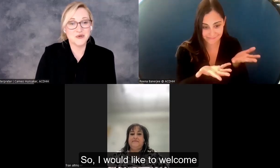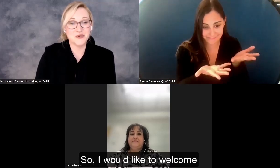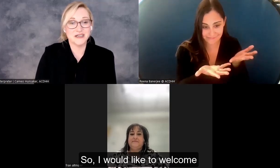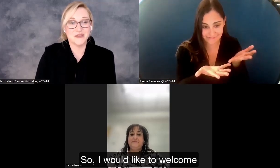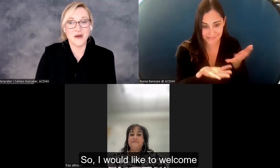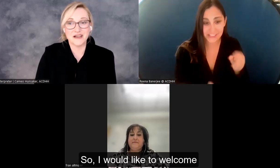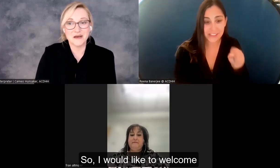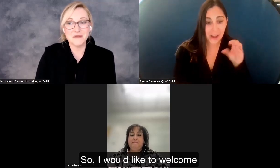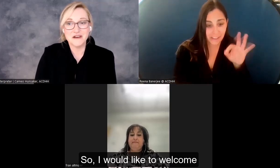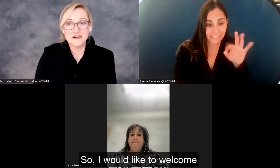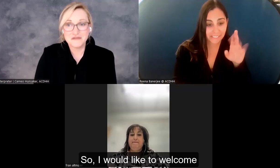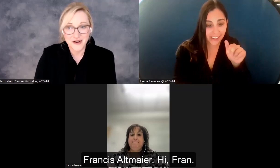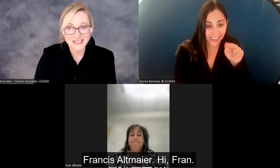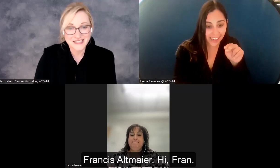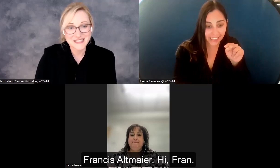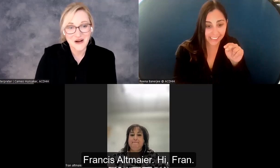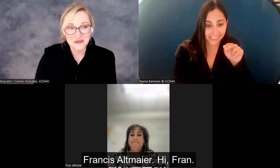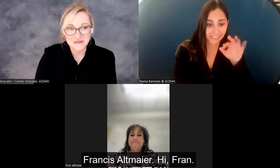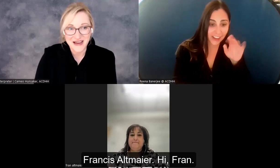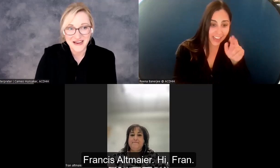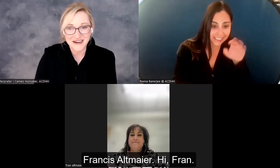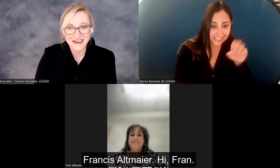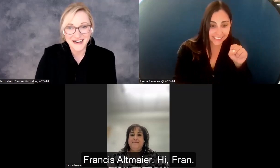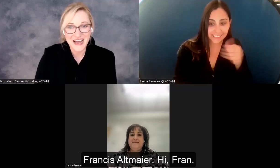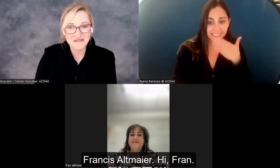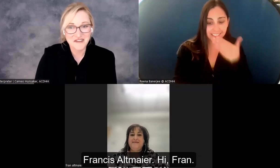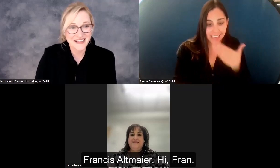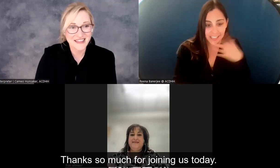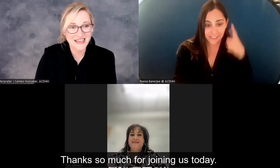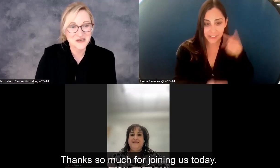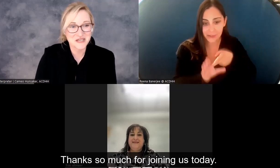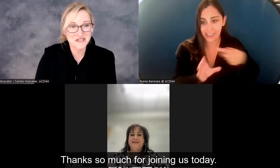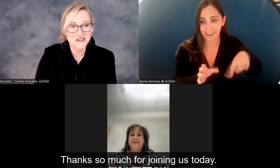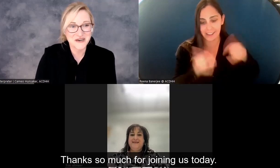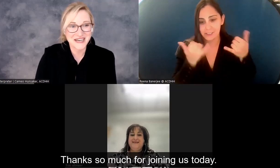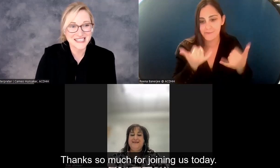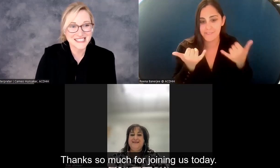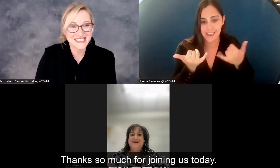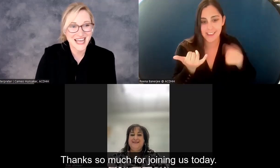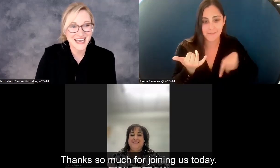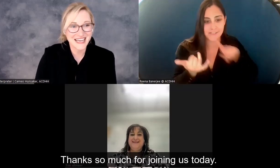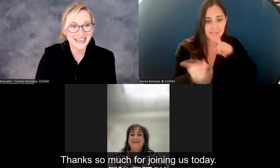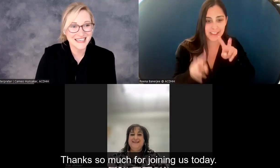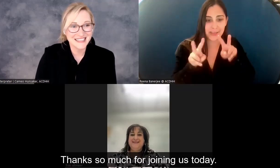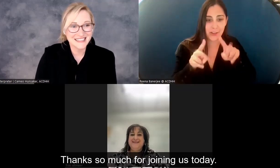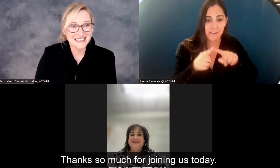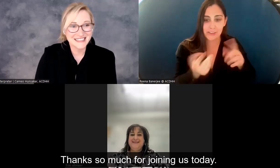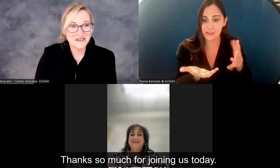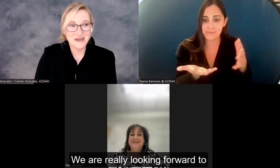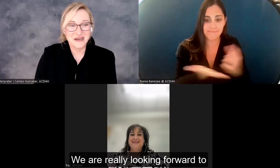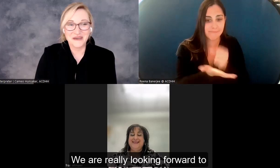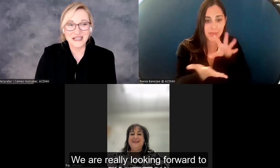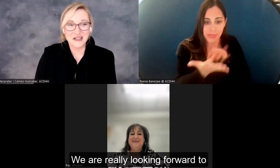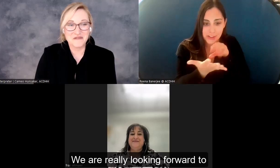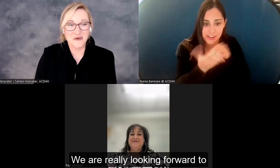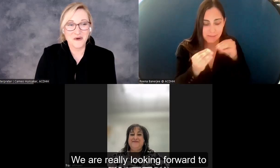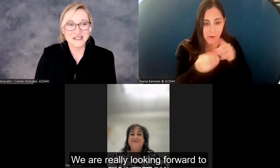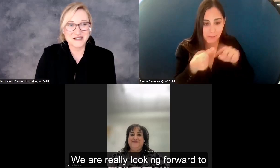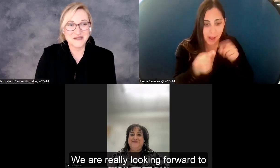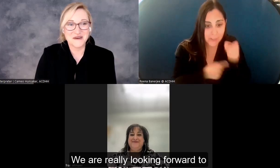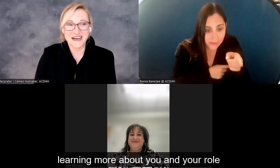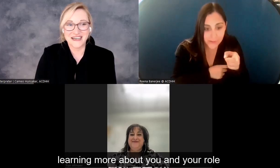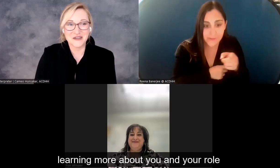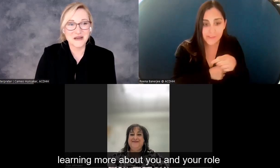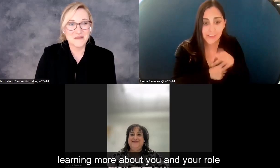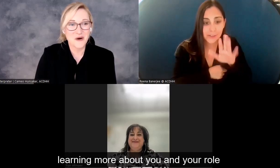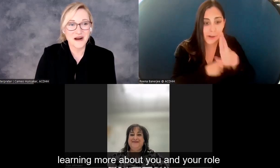like to welcome Francis Altmaier. Hi, Fran. Thanks so much for joining us today. We are really looking forward